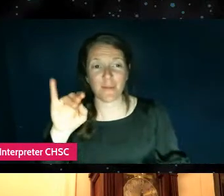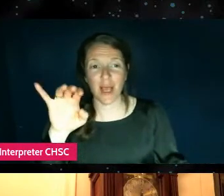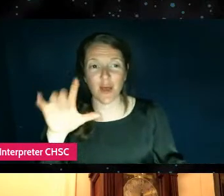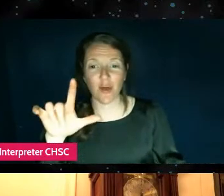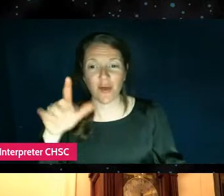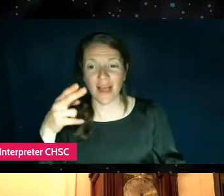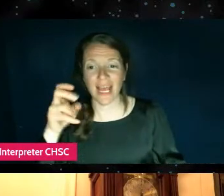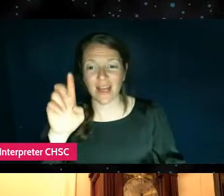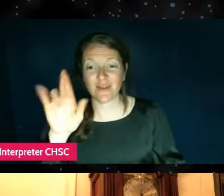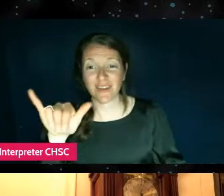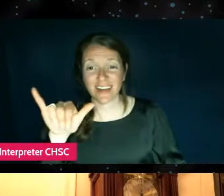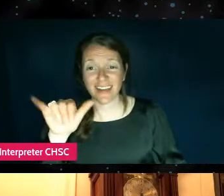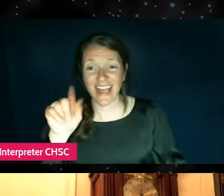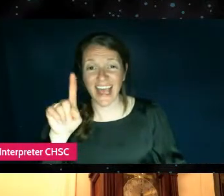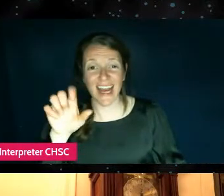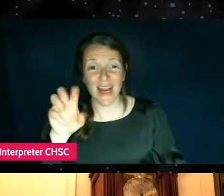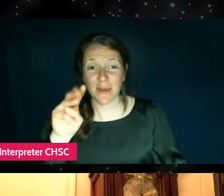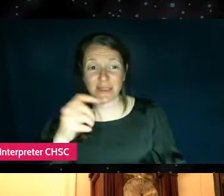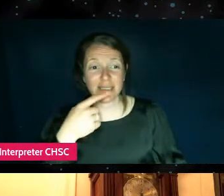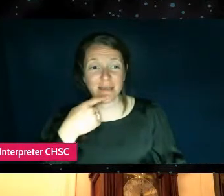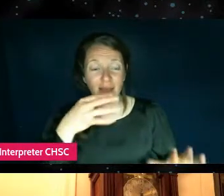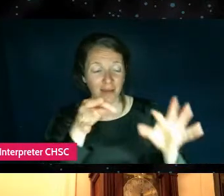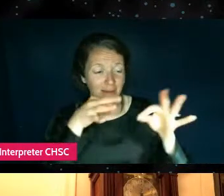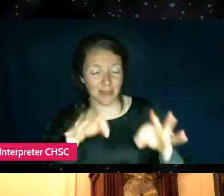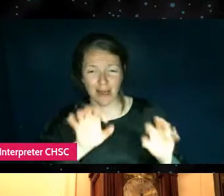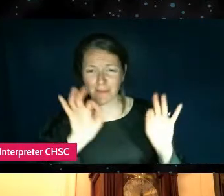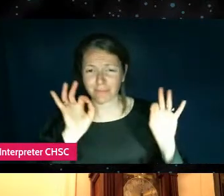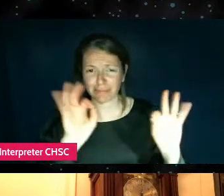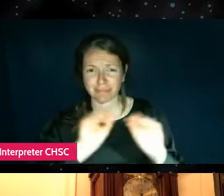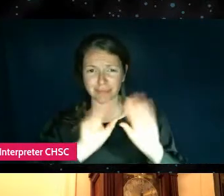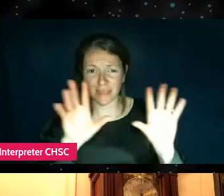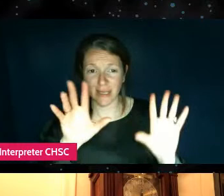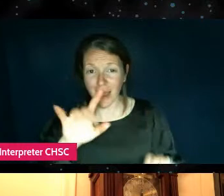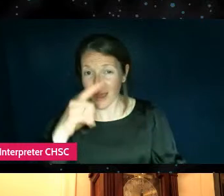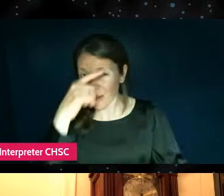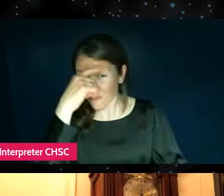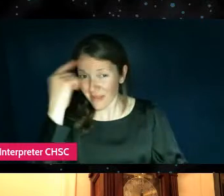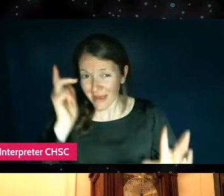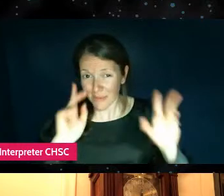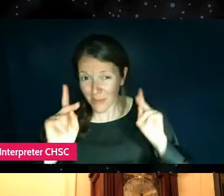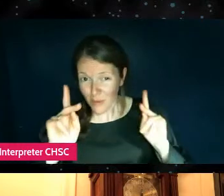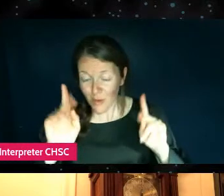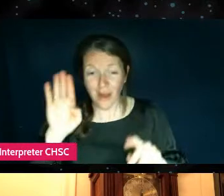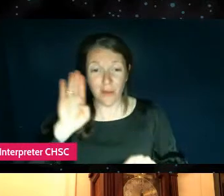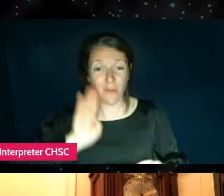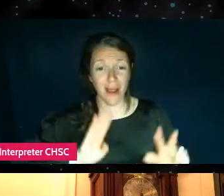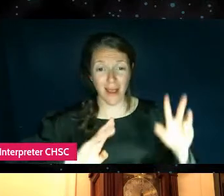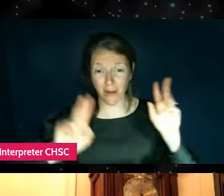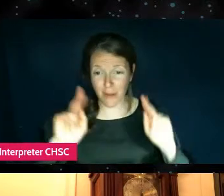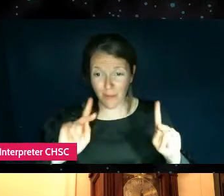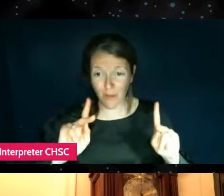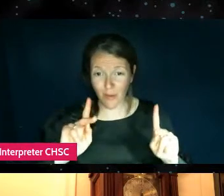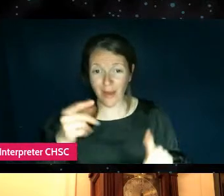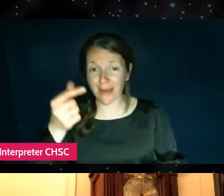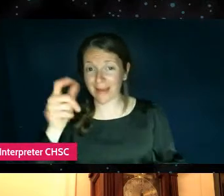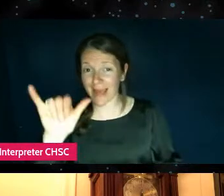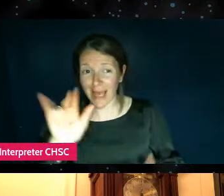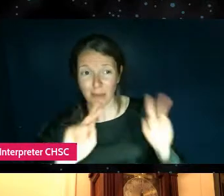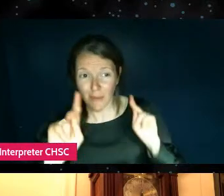so eloquently, that as Black people, and as brown people, and as gay